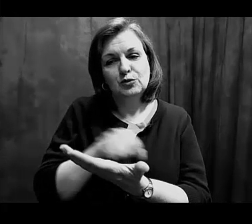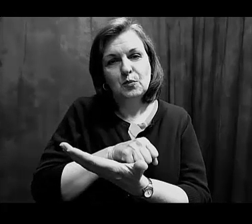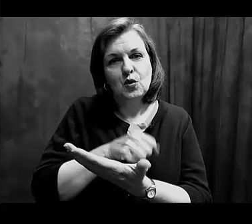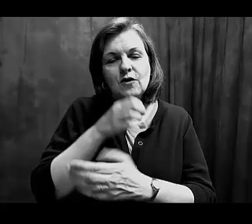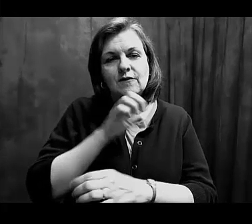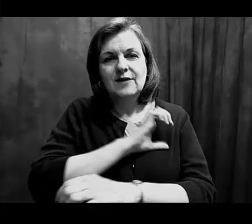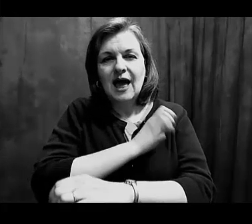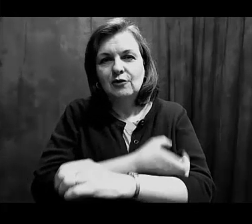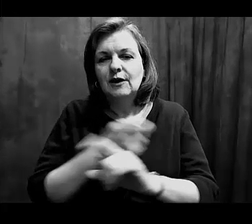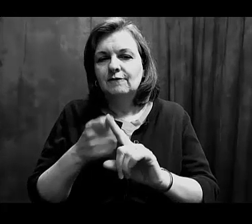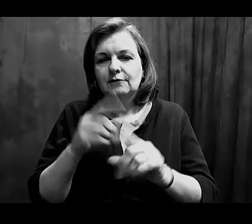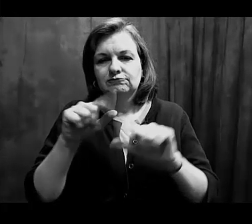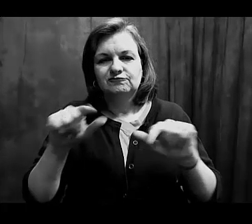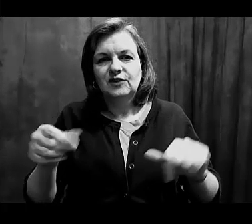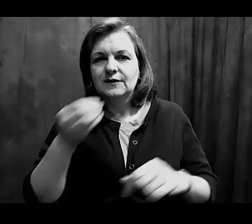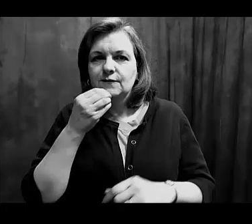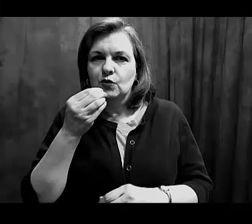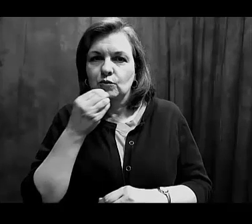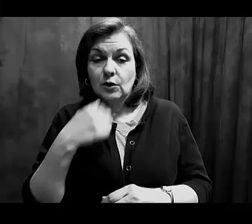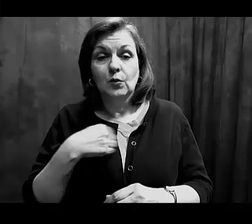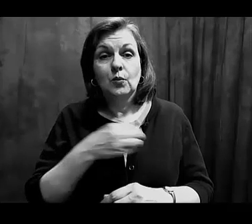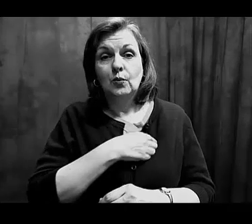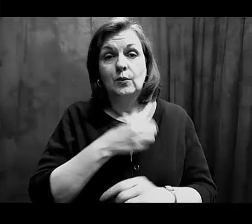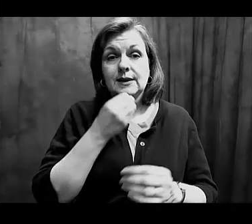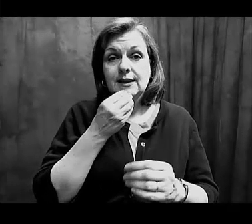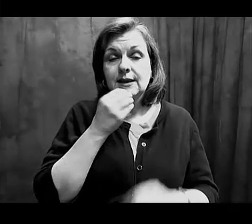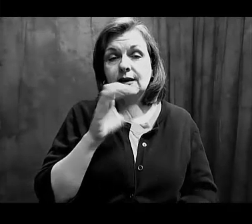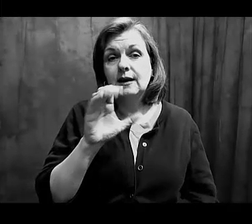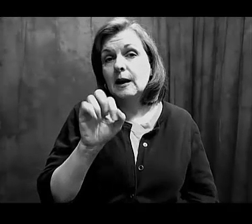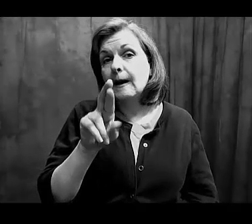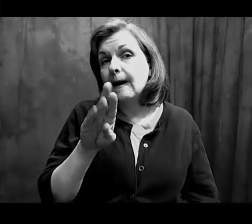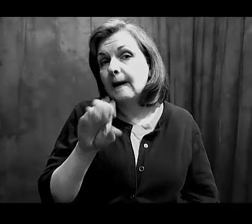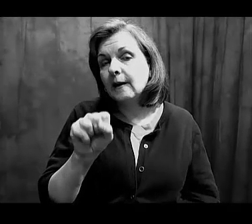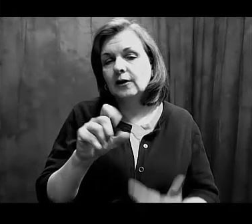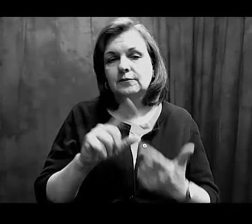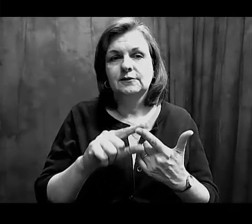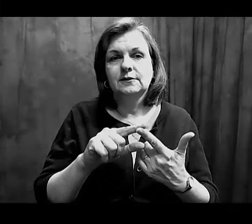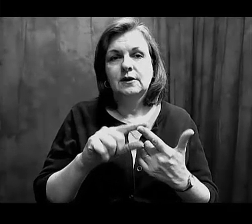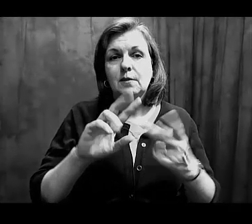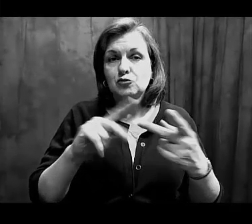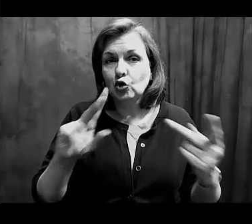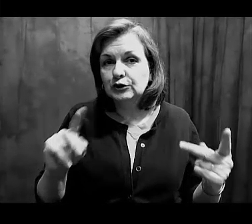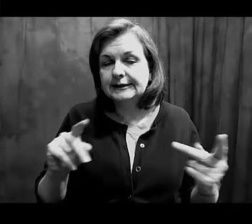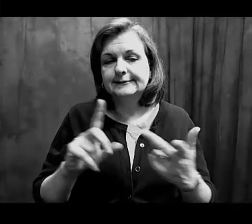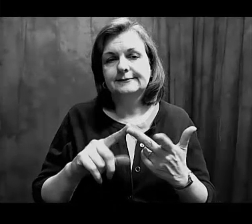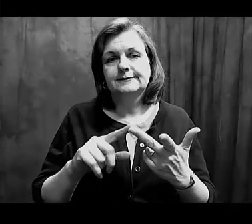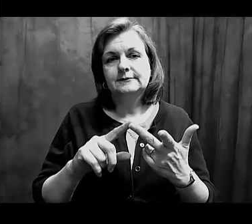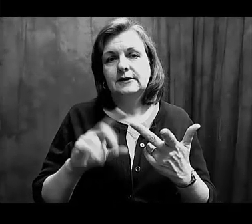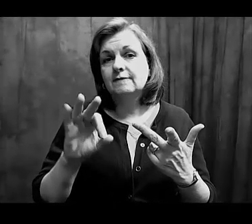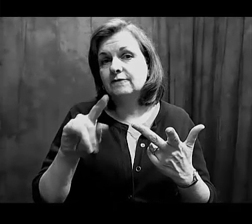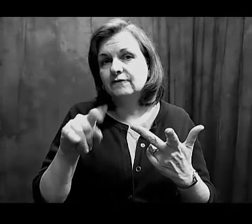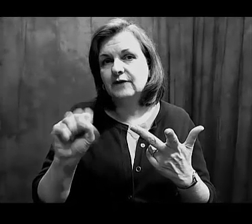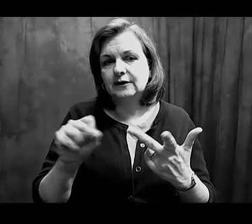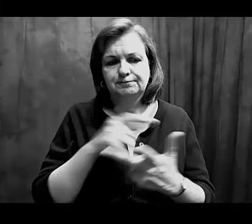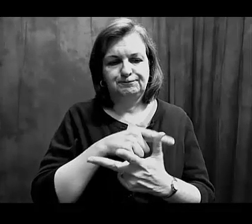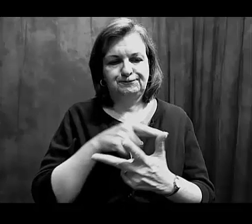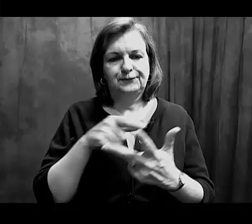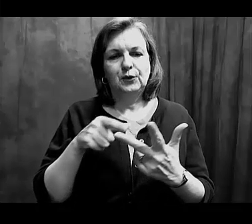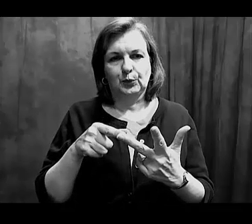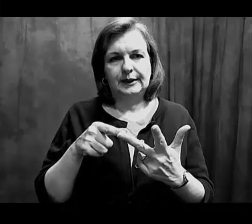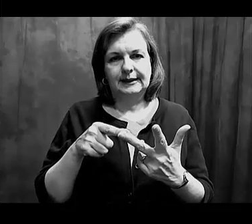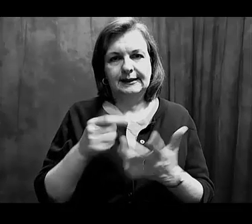ways to get energy out that isn't just from straight glucose, because we eat carbohydrates and proteins and